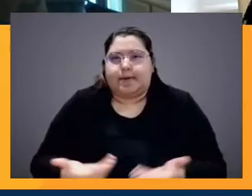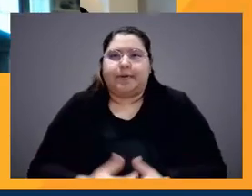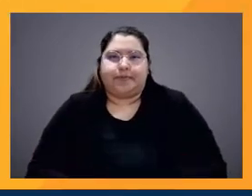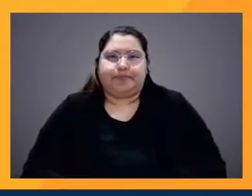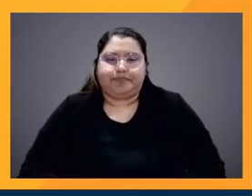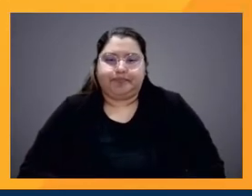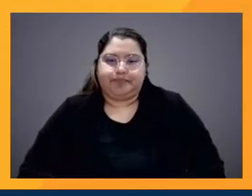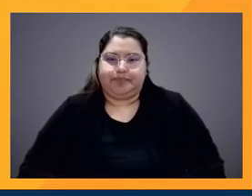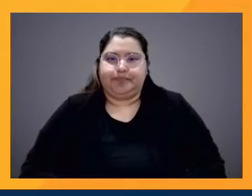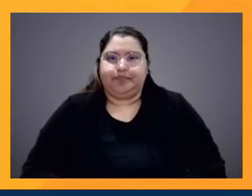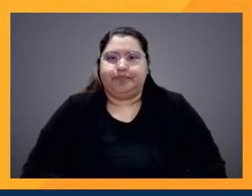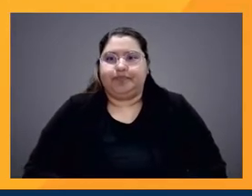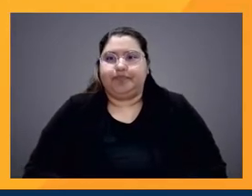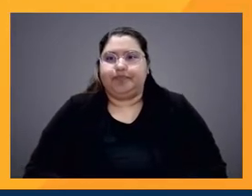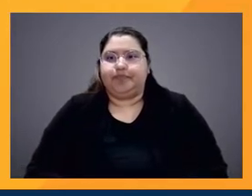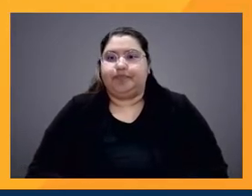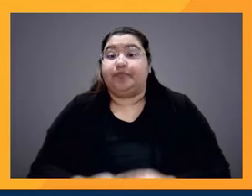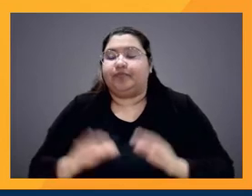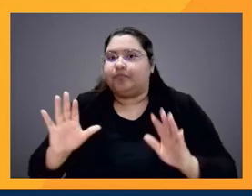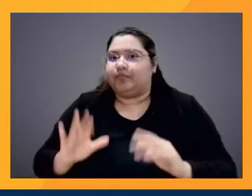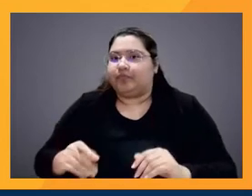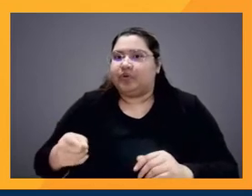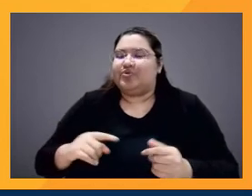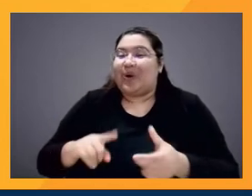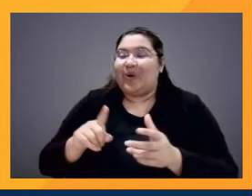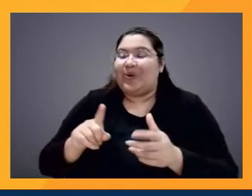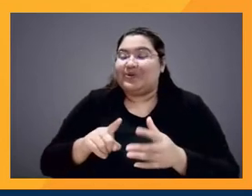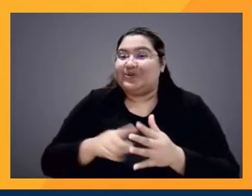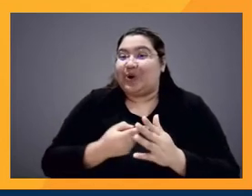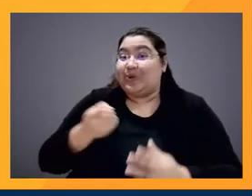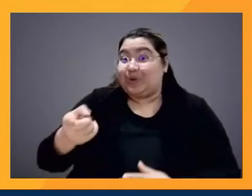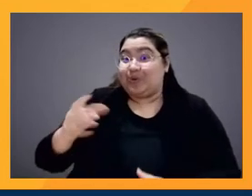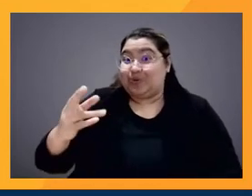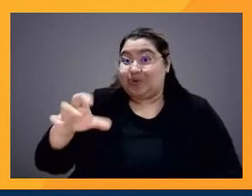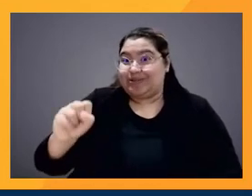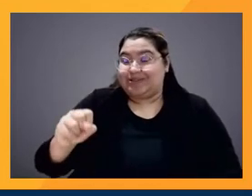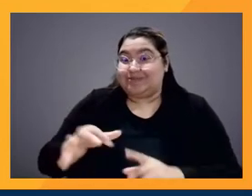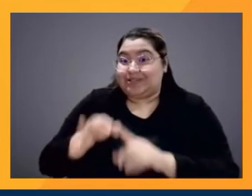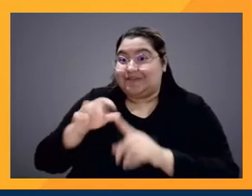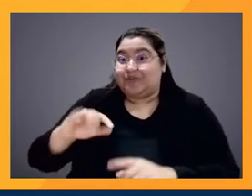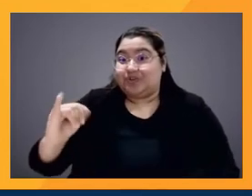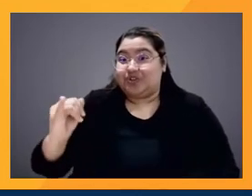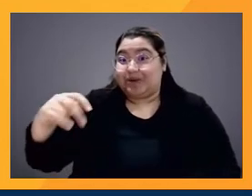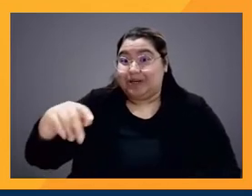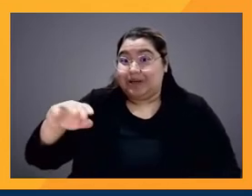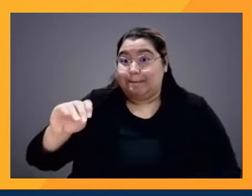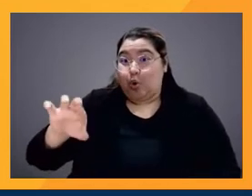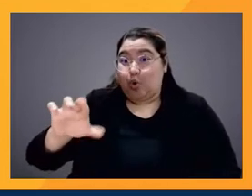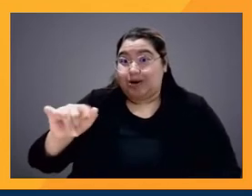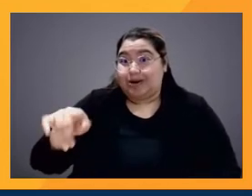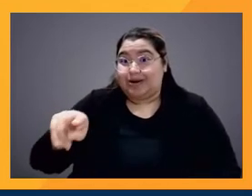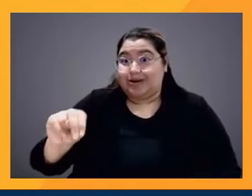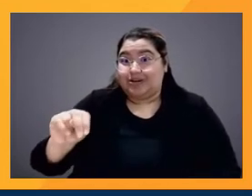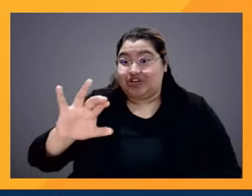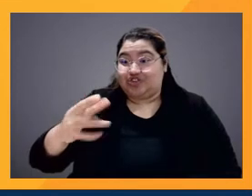he led the development of advanced analytics algorithms. Chris, welcome. Why don't you say a few words about why you're excited to be